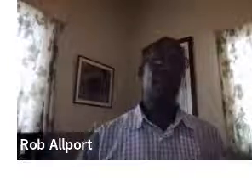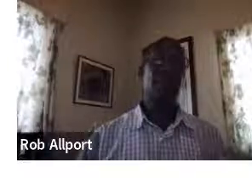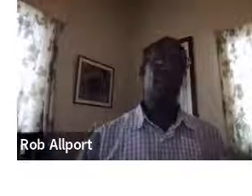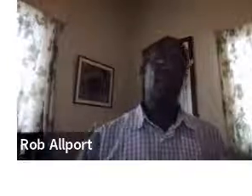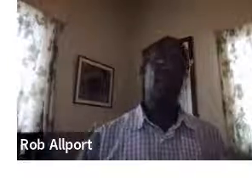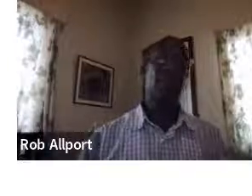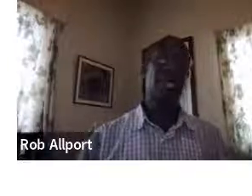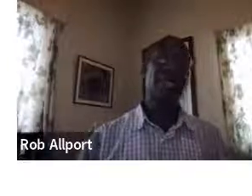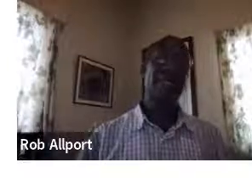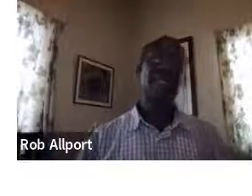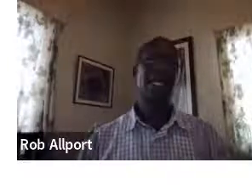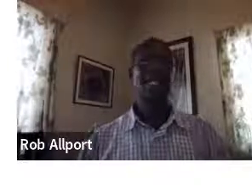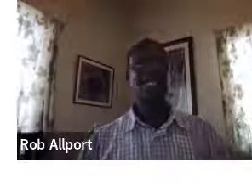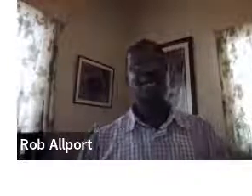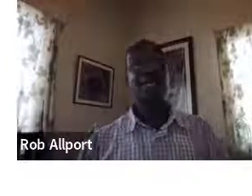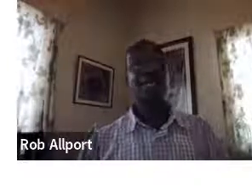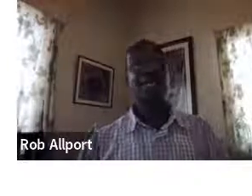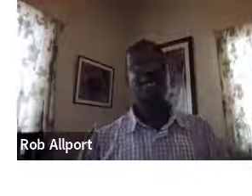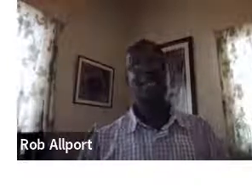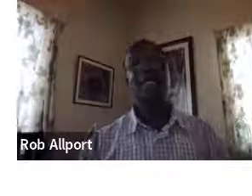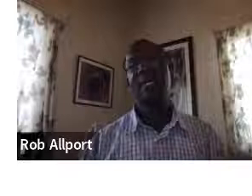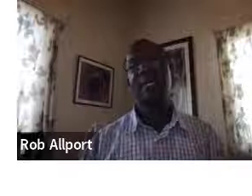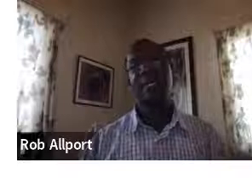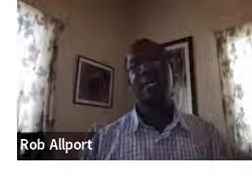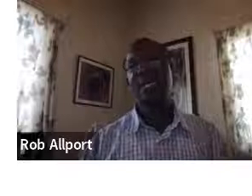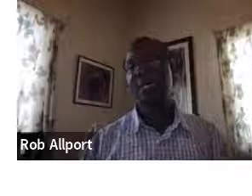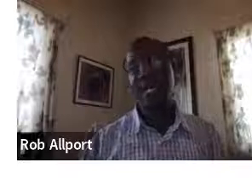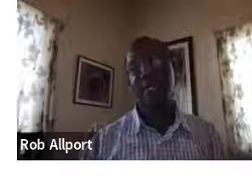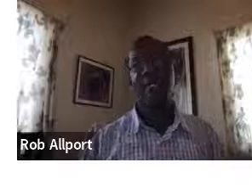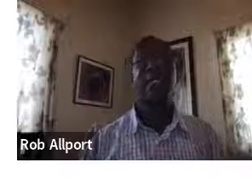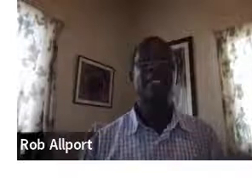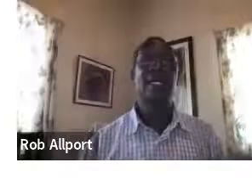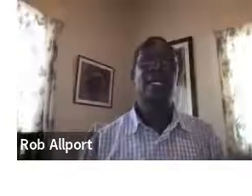put a trend line, the